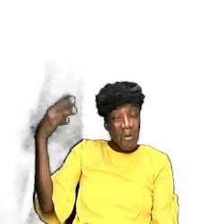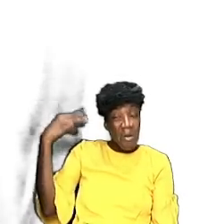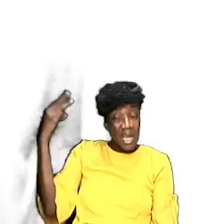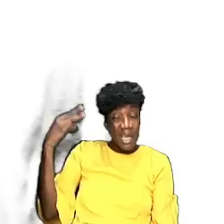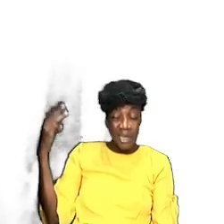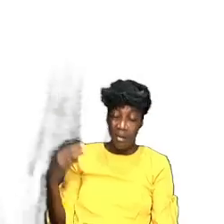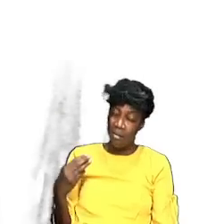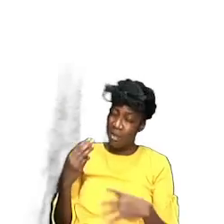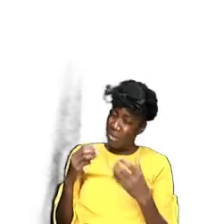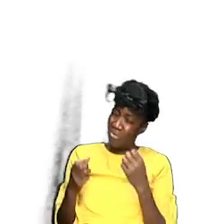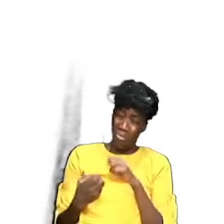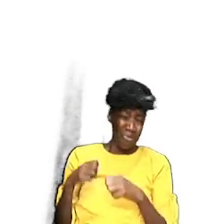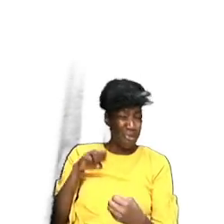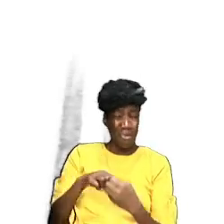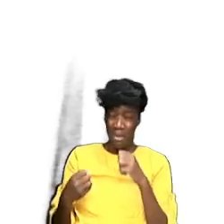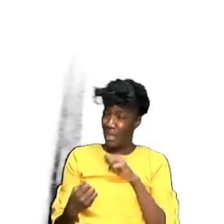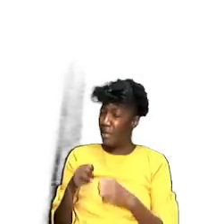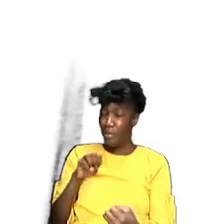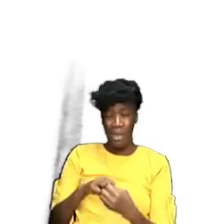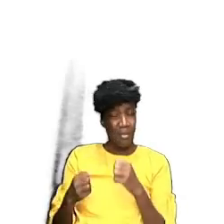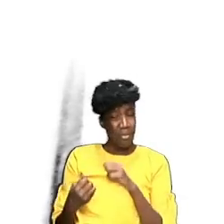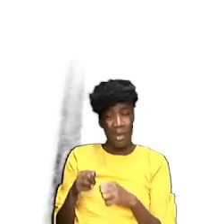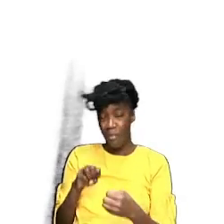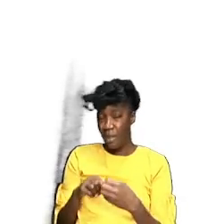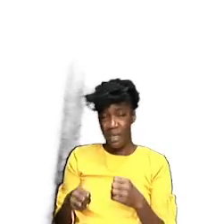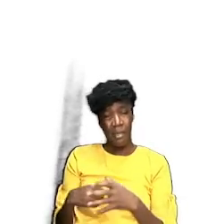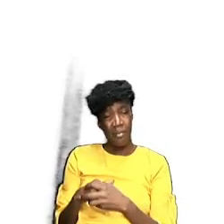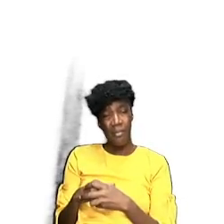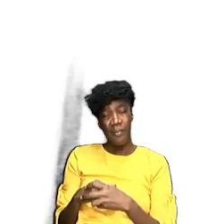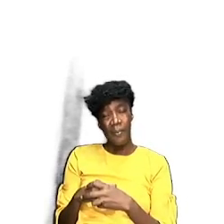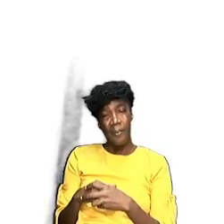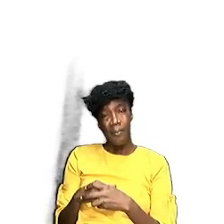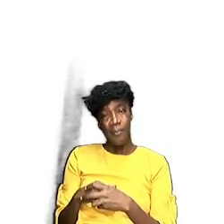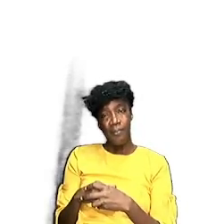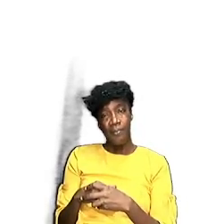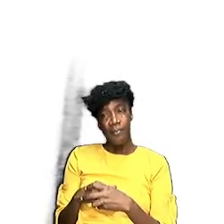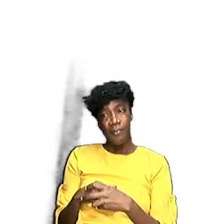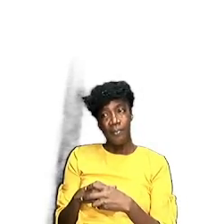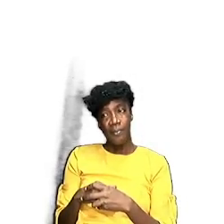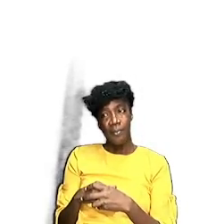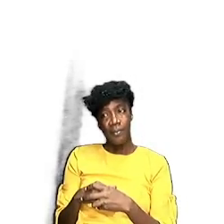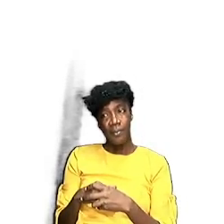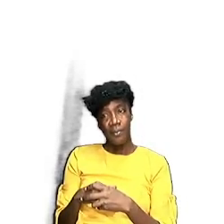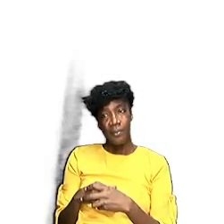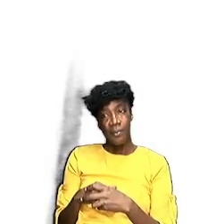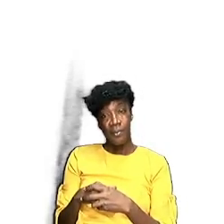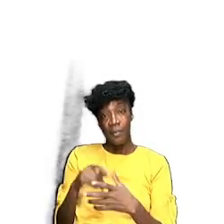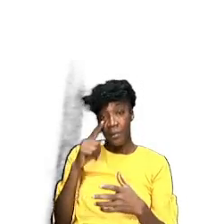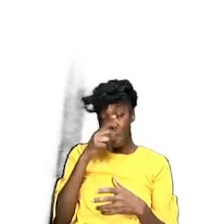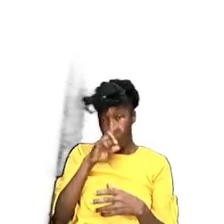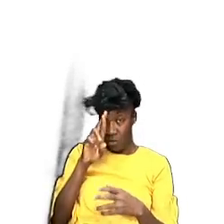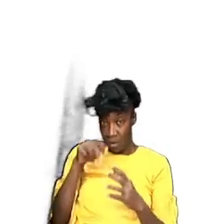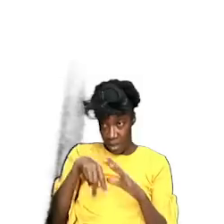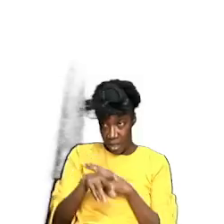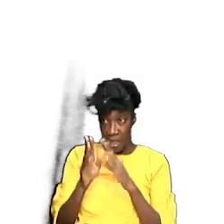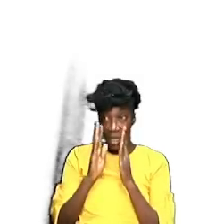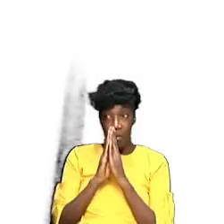about and the troubles and whatever? Can I tell you something, brethren? Notice something. Whenever we are in prayer,